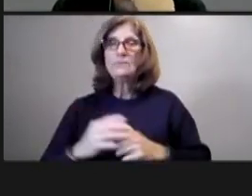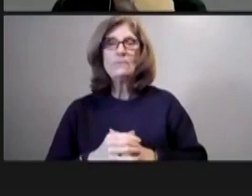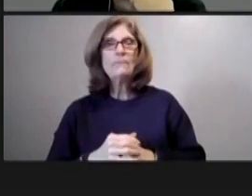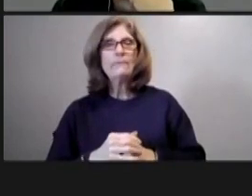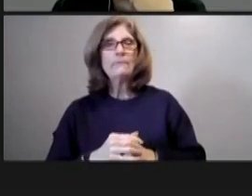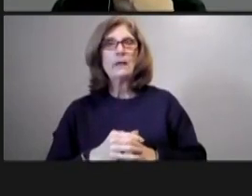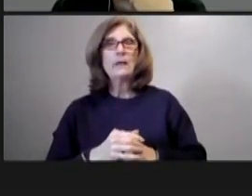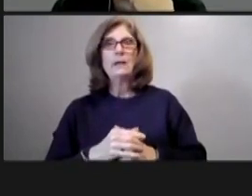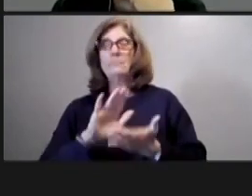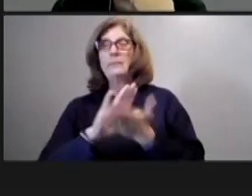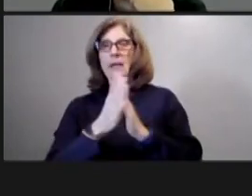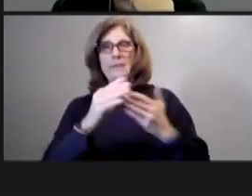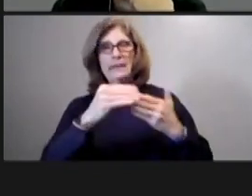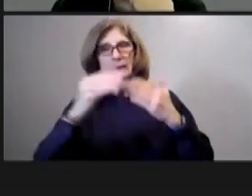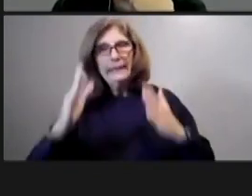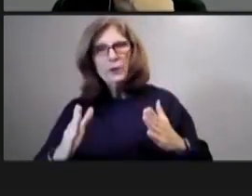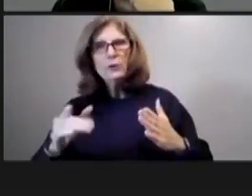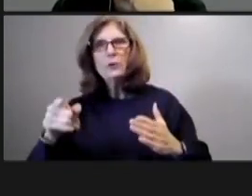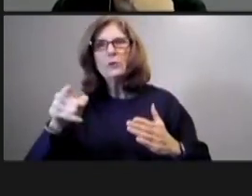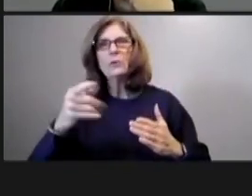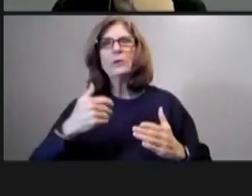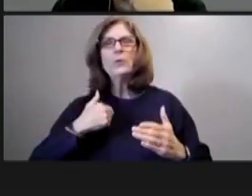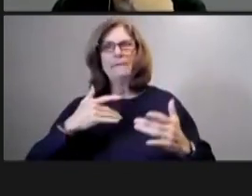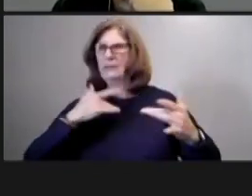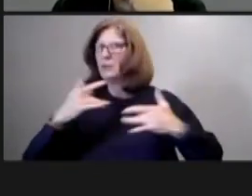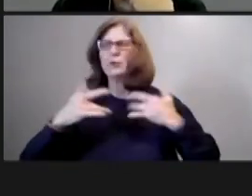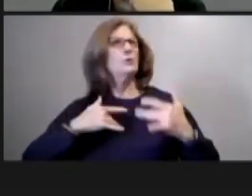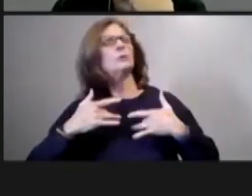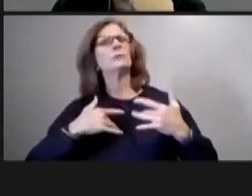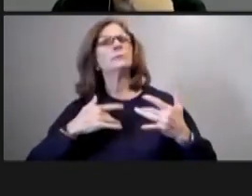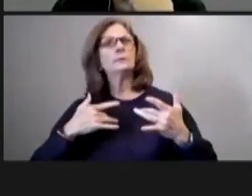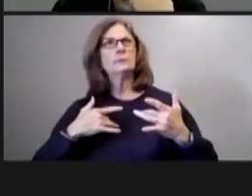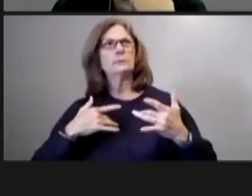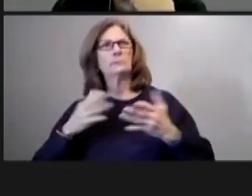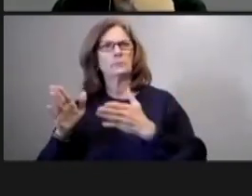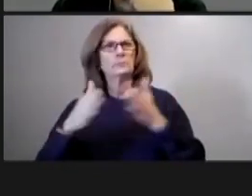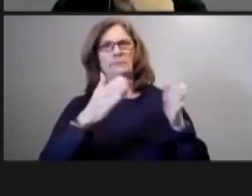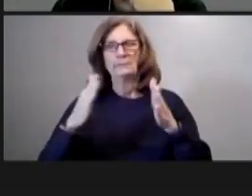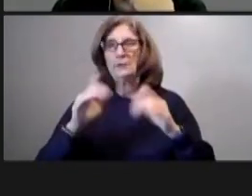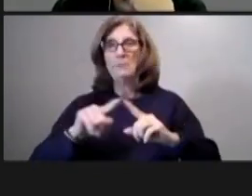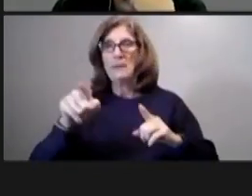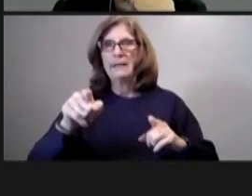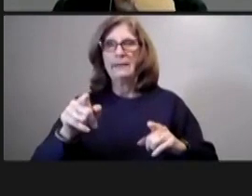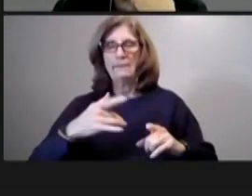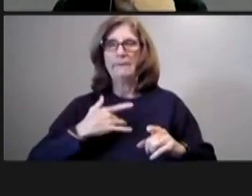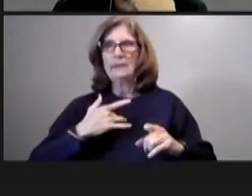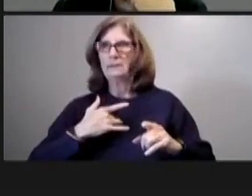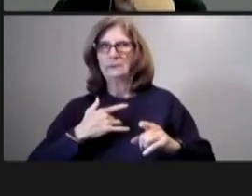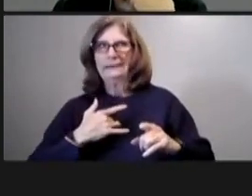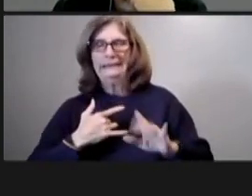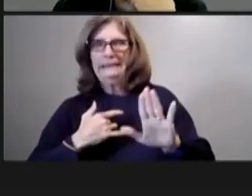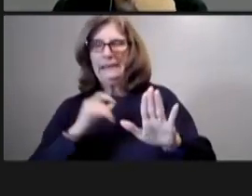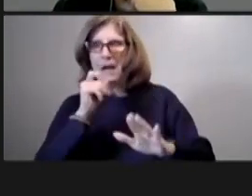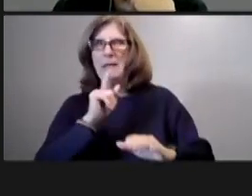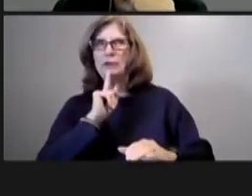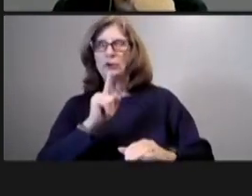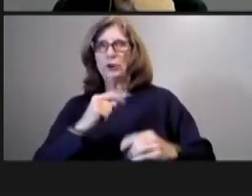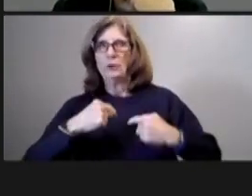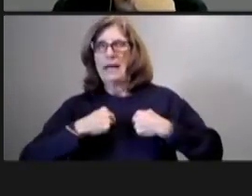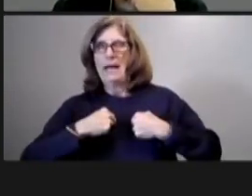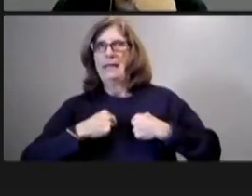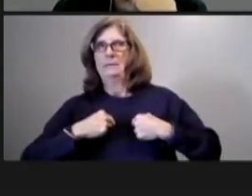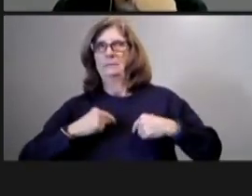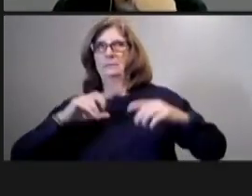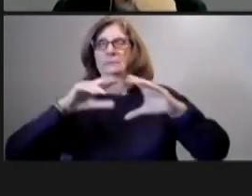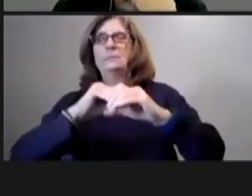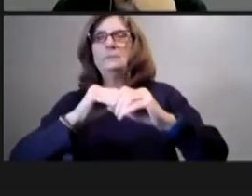leadership or are concerned with direction, but don't think that you yourself want a role, I would strongly